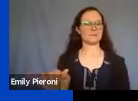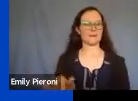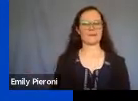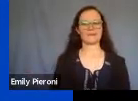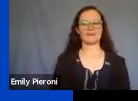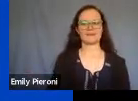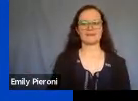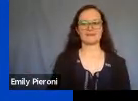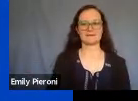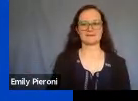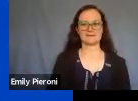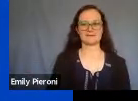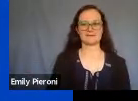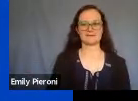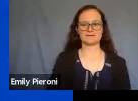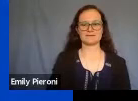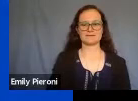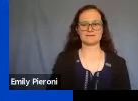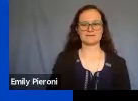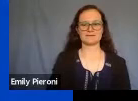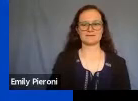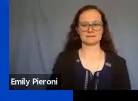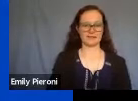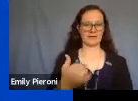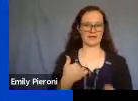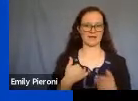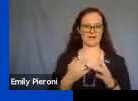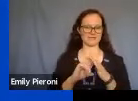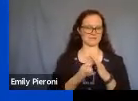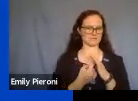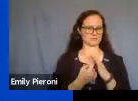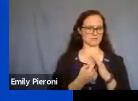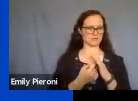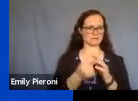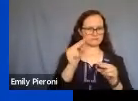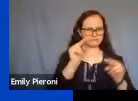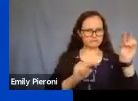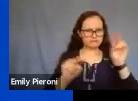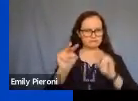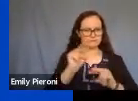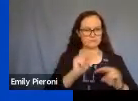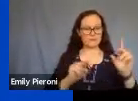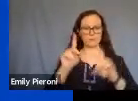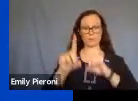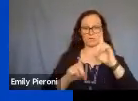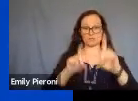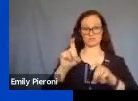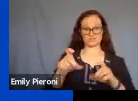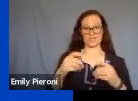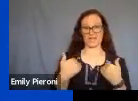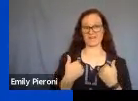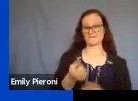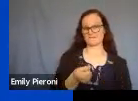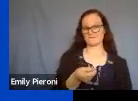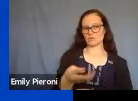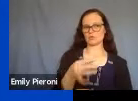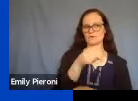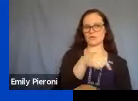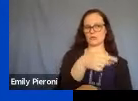Well, I'll start going through and looking at some of the questions. We have a few here in our Q&A